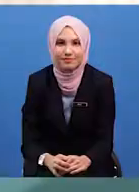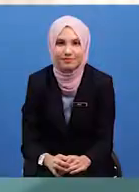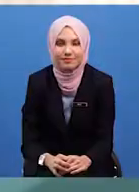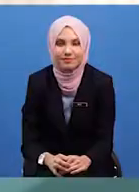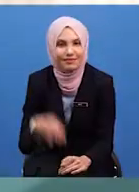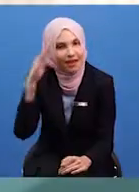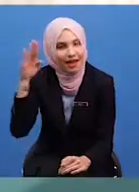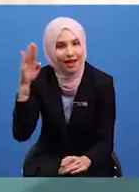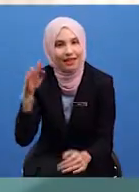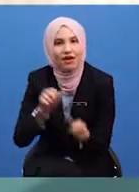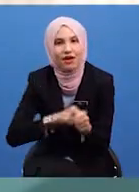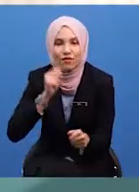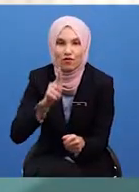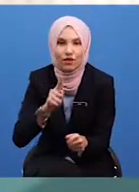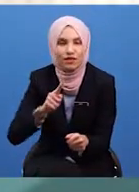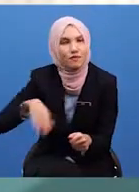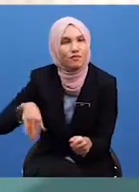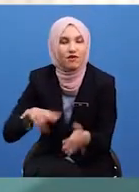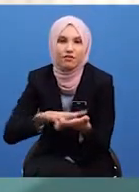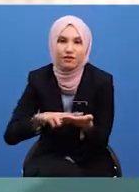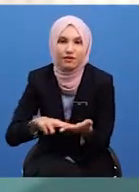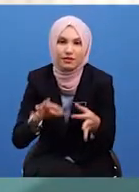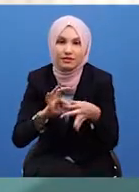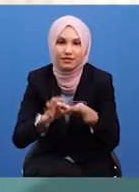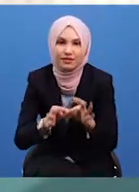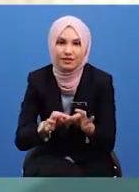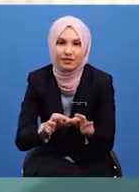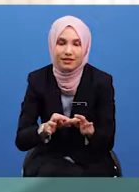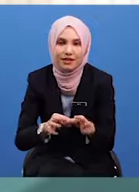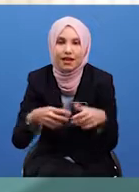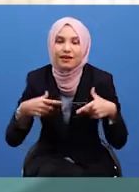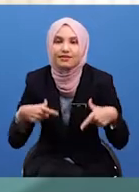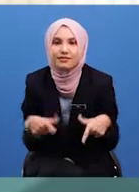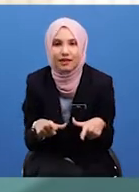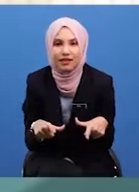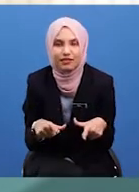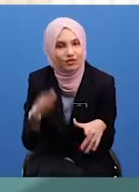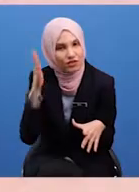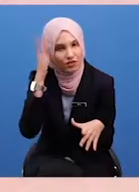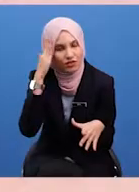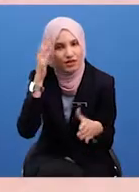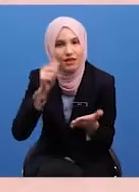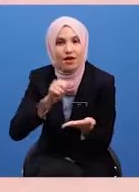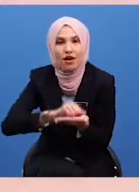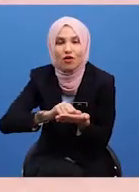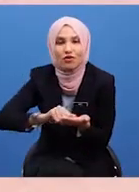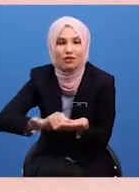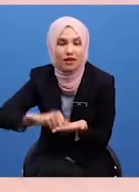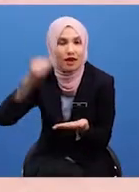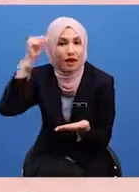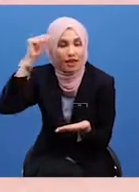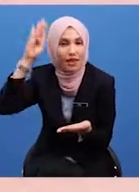Hello everyone! Before we read the story, let's get to know the author of the story, Alan Bailey.